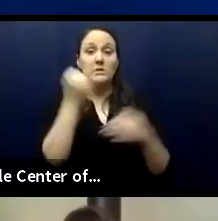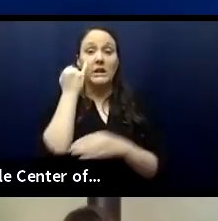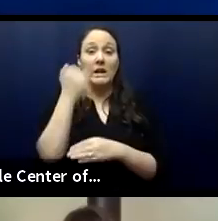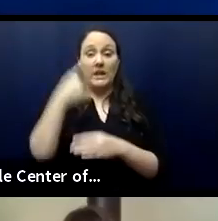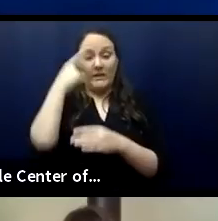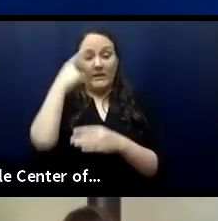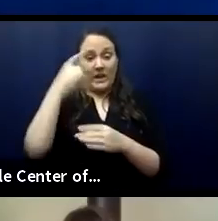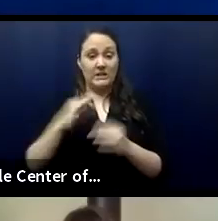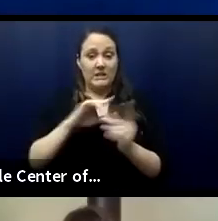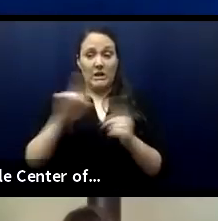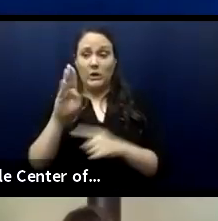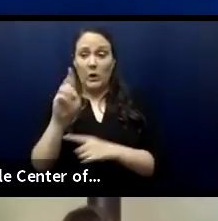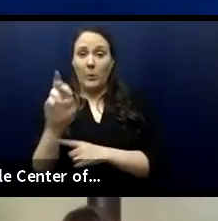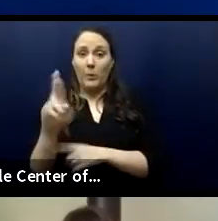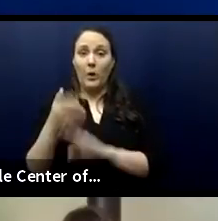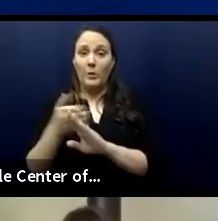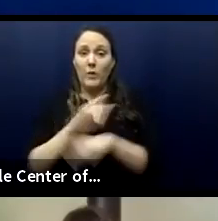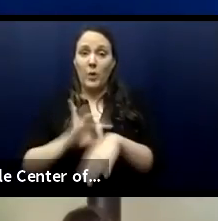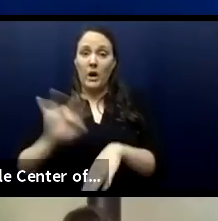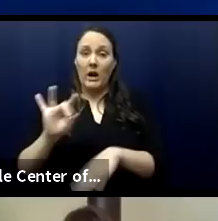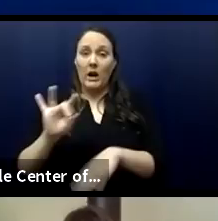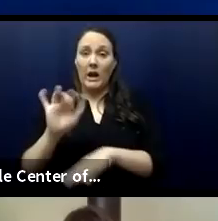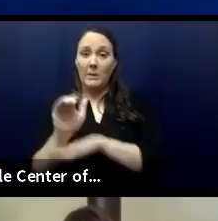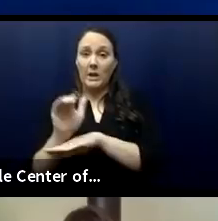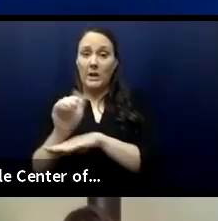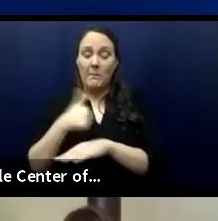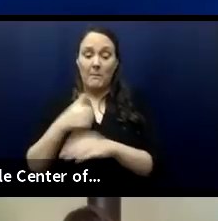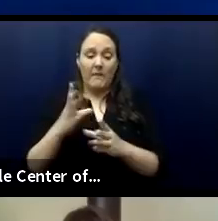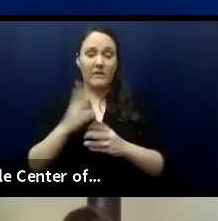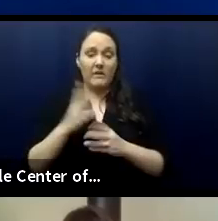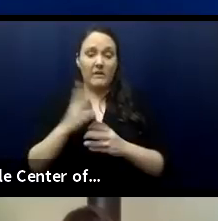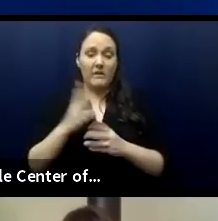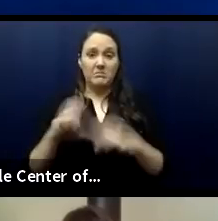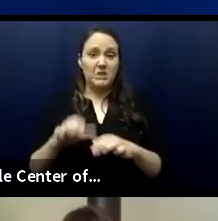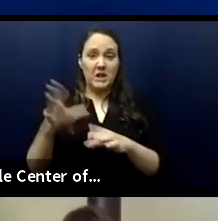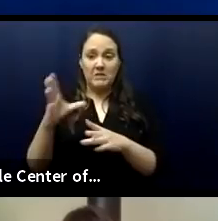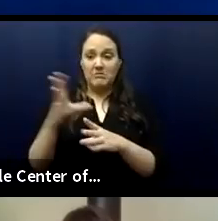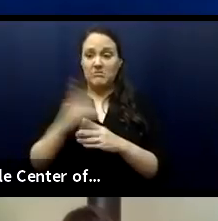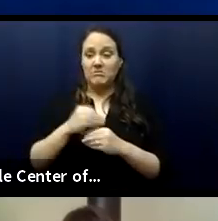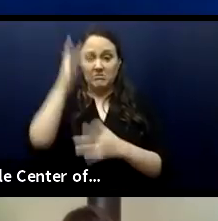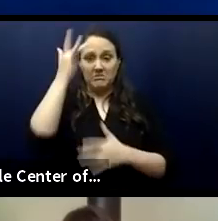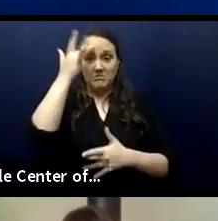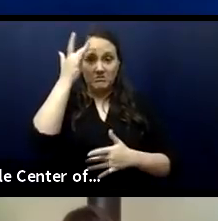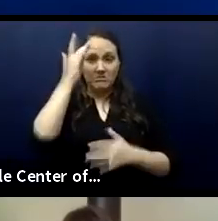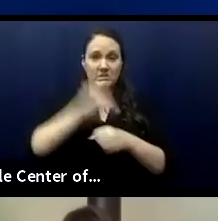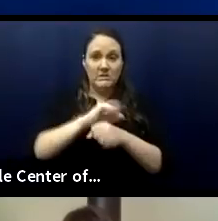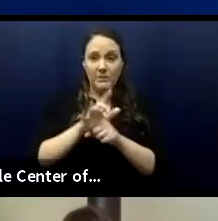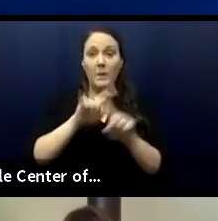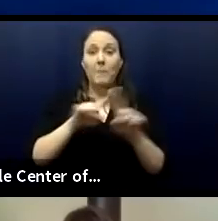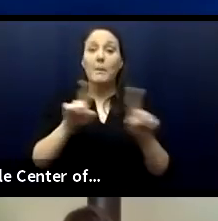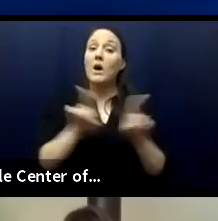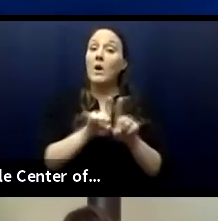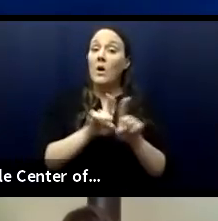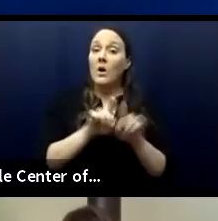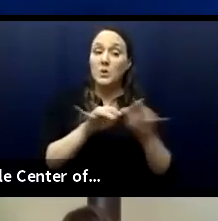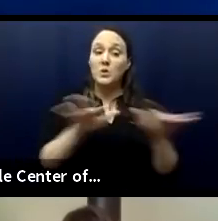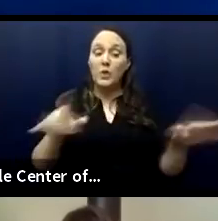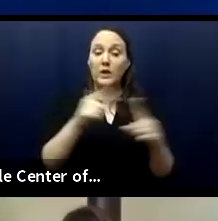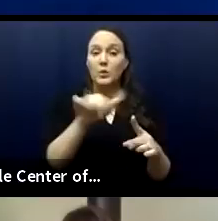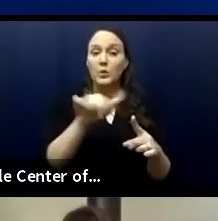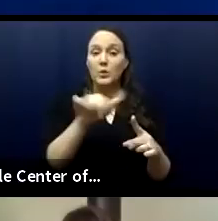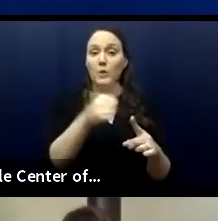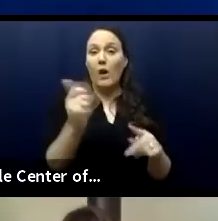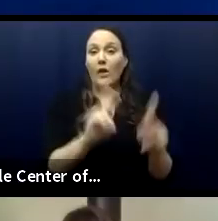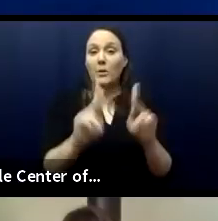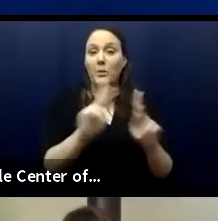p.m., I've accepted and increased the chance of getting COVID, but I've also increased the chance of spreading the disease to the people around me who had no say